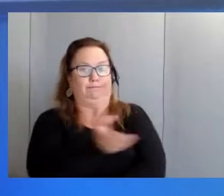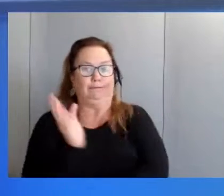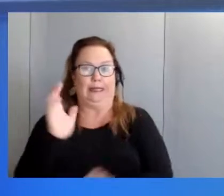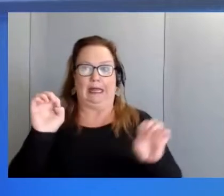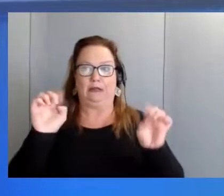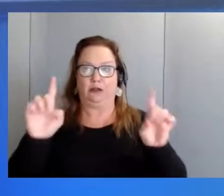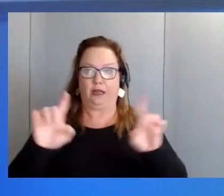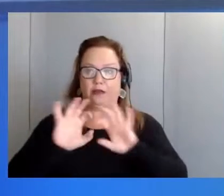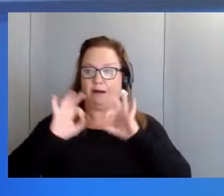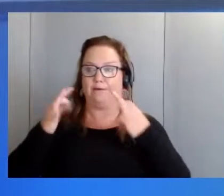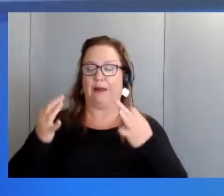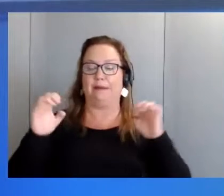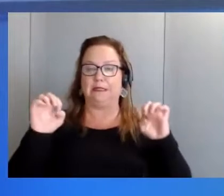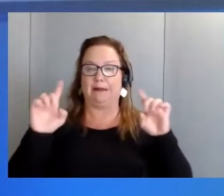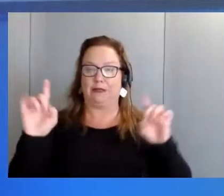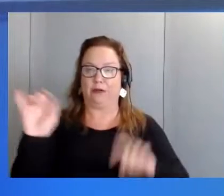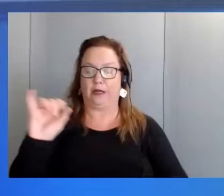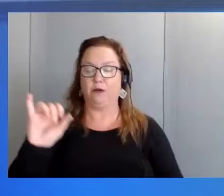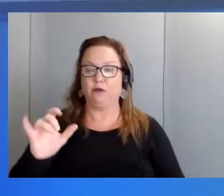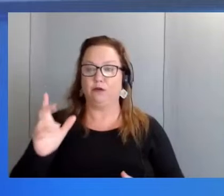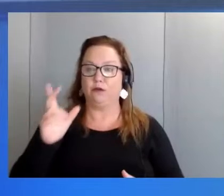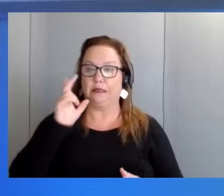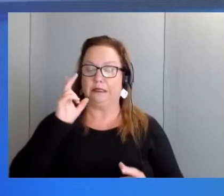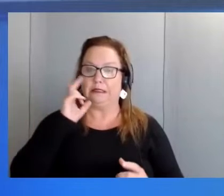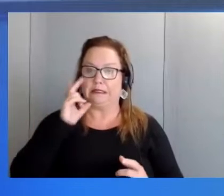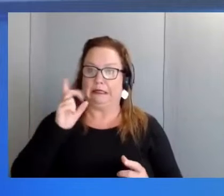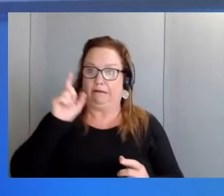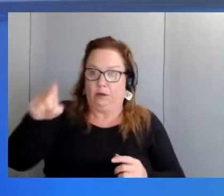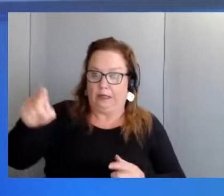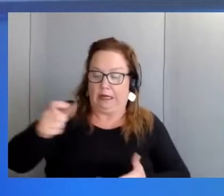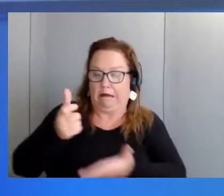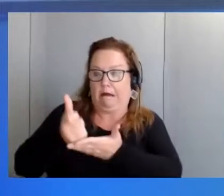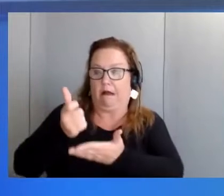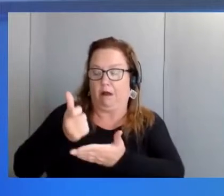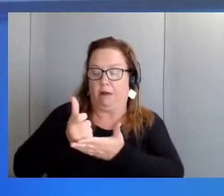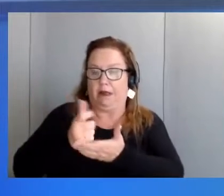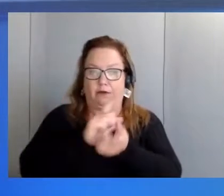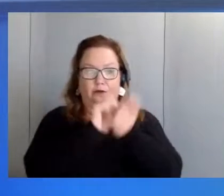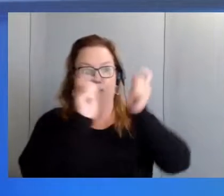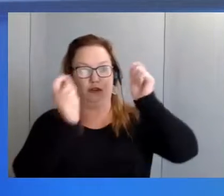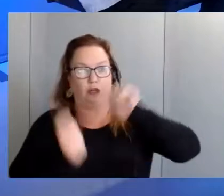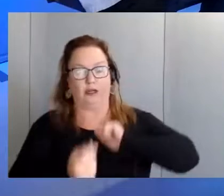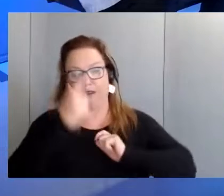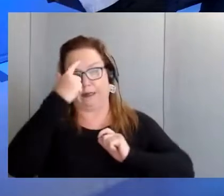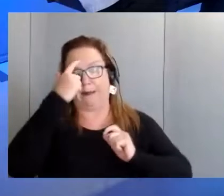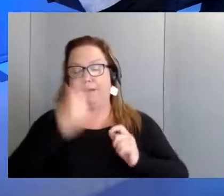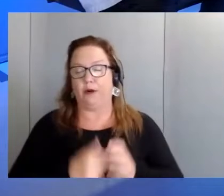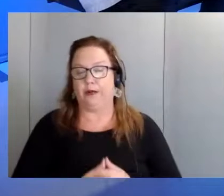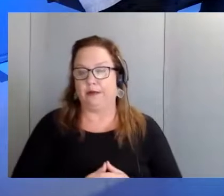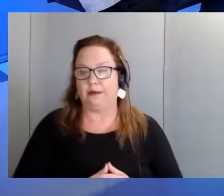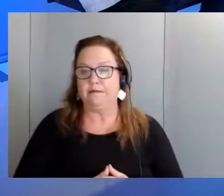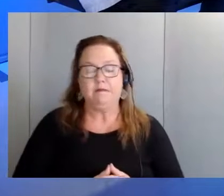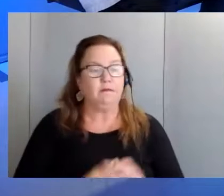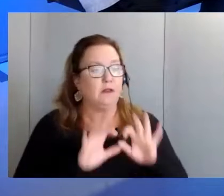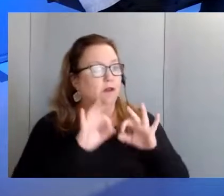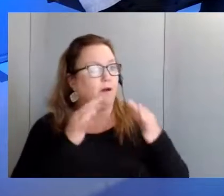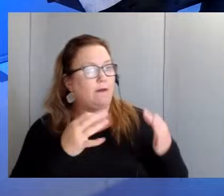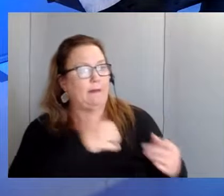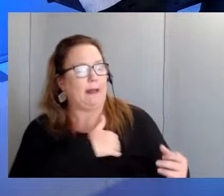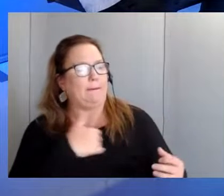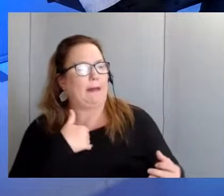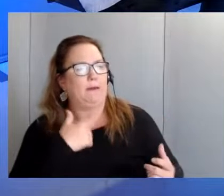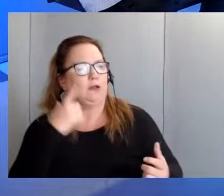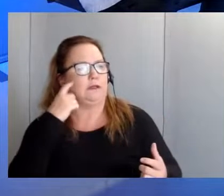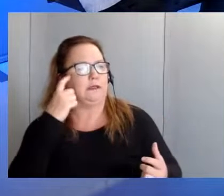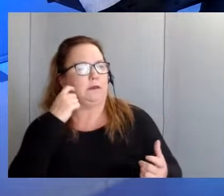families to be educated and to be seeking care if there's clear changes in memory. So what might family members be suspicious about? What should